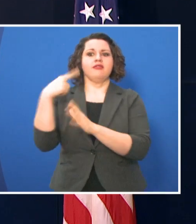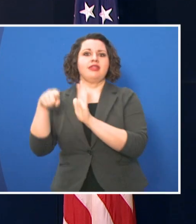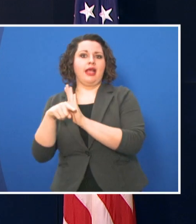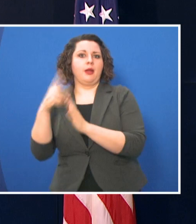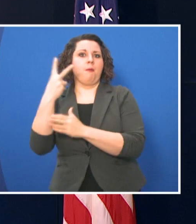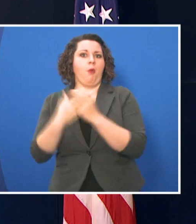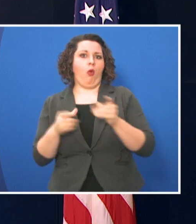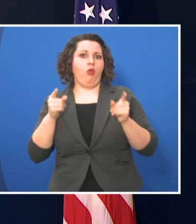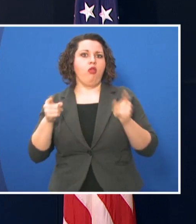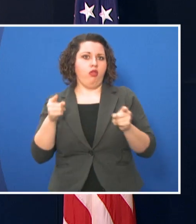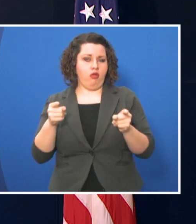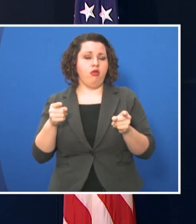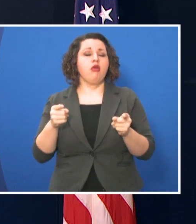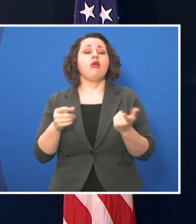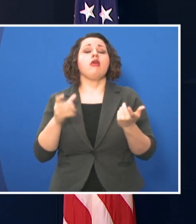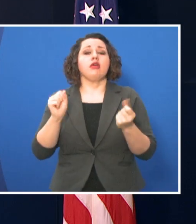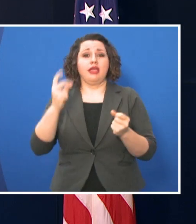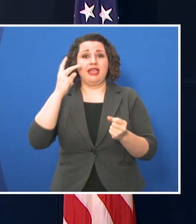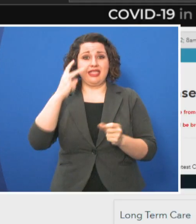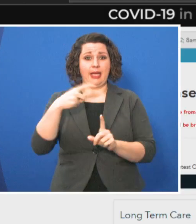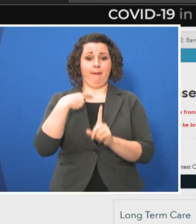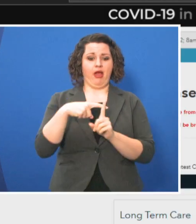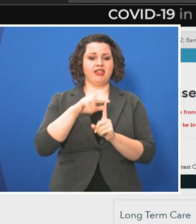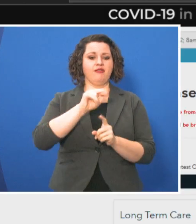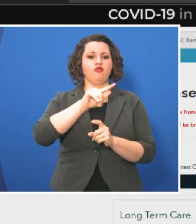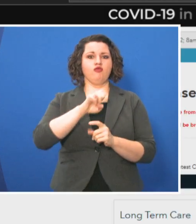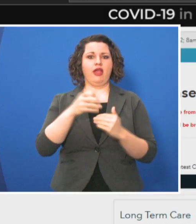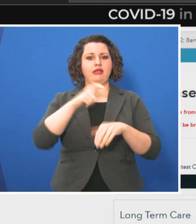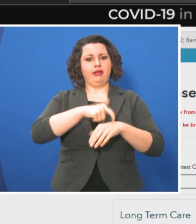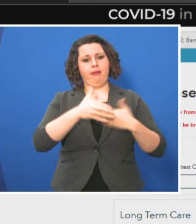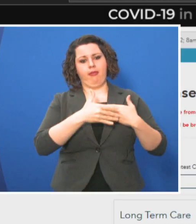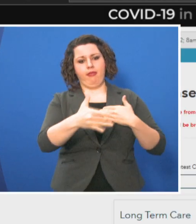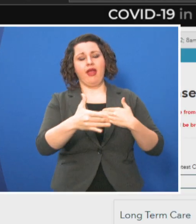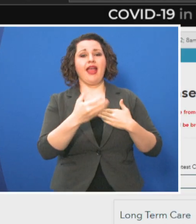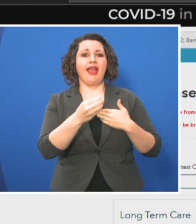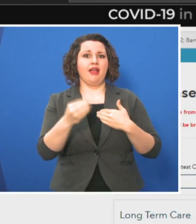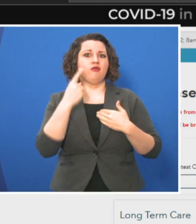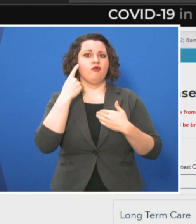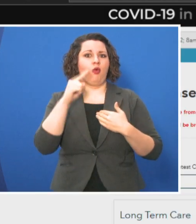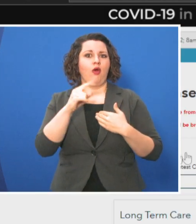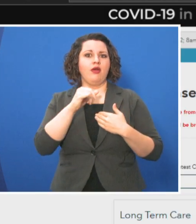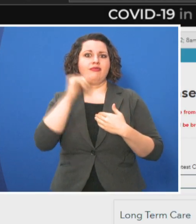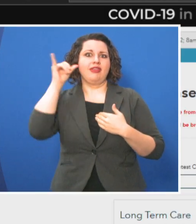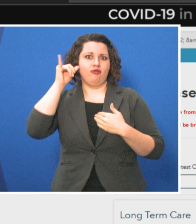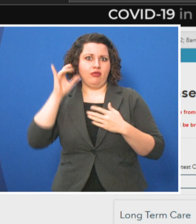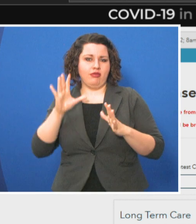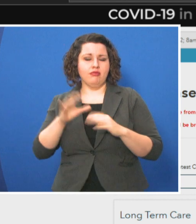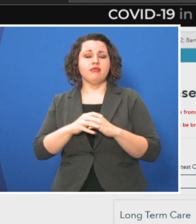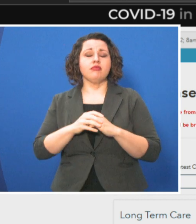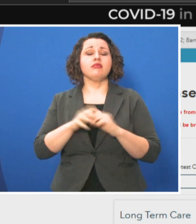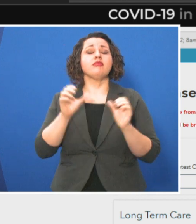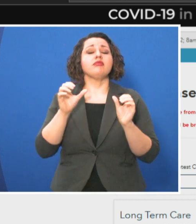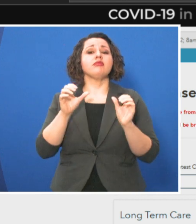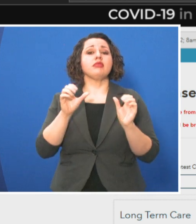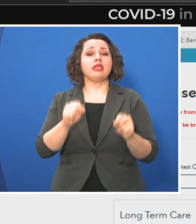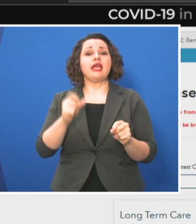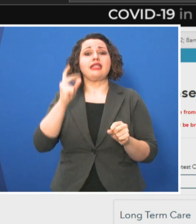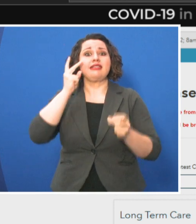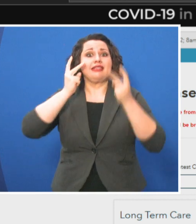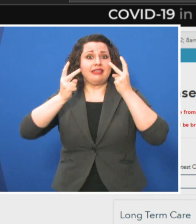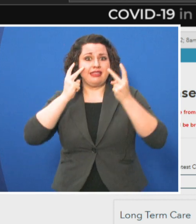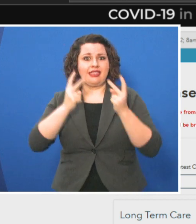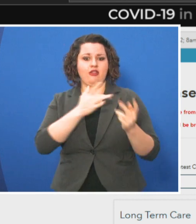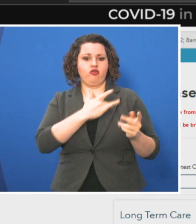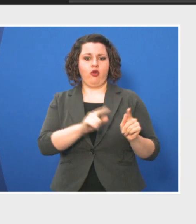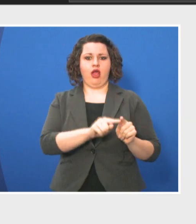positive, the positivity rate over time, and for the previous day. Again, you can visually see the